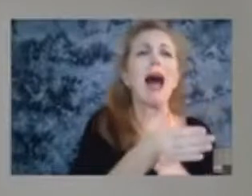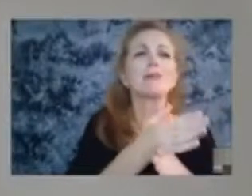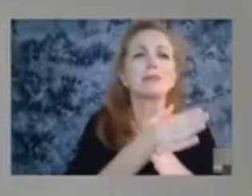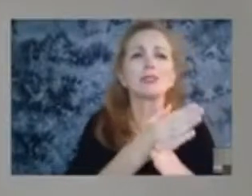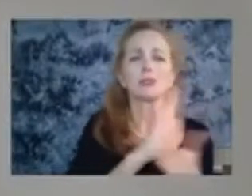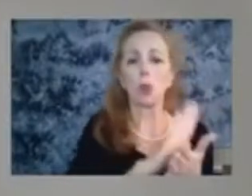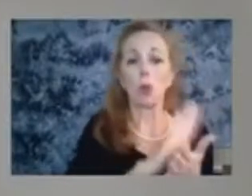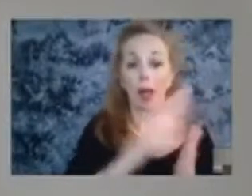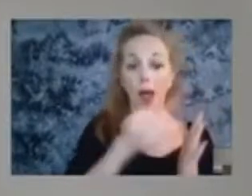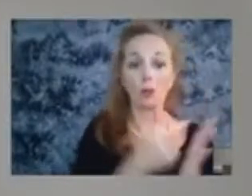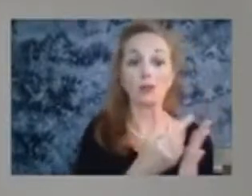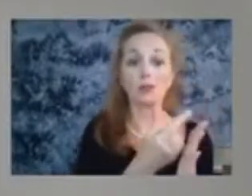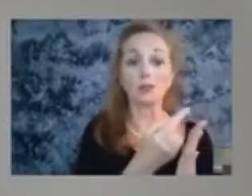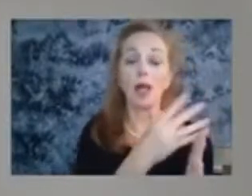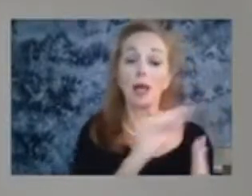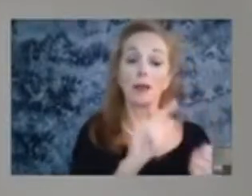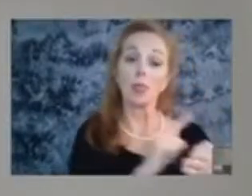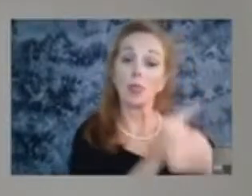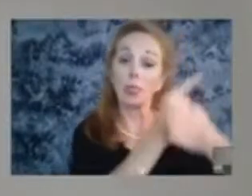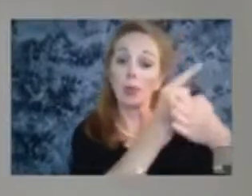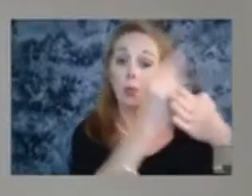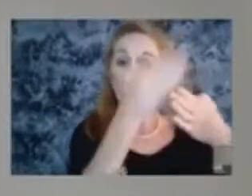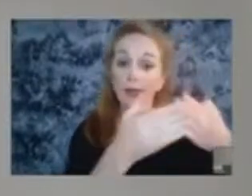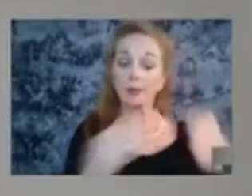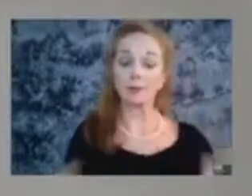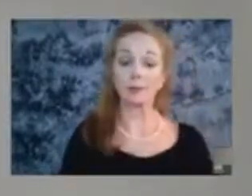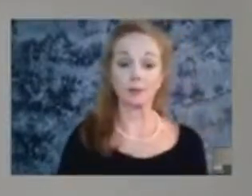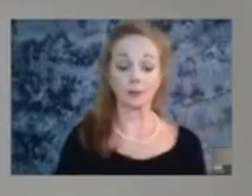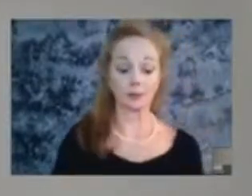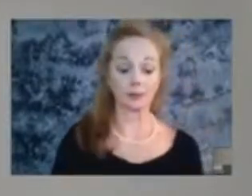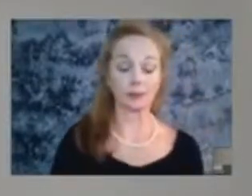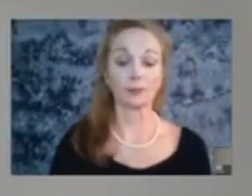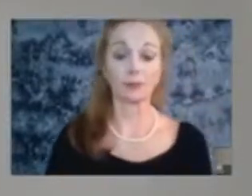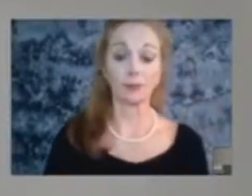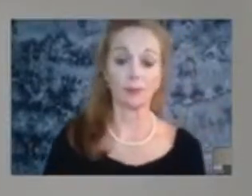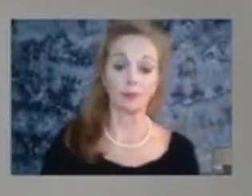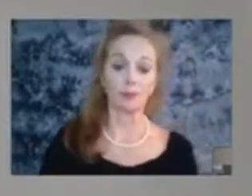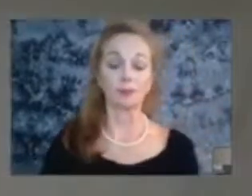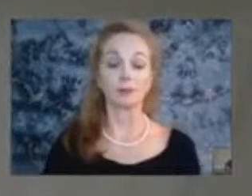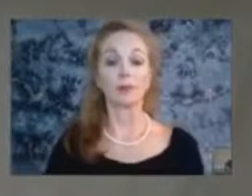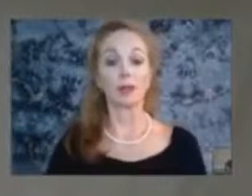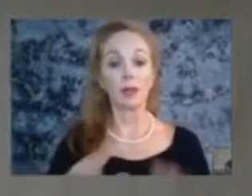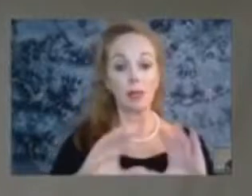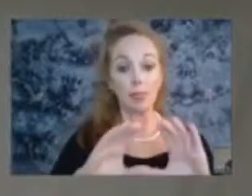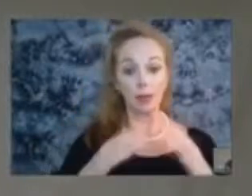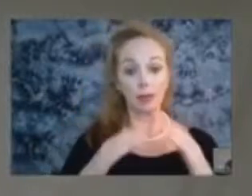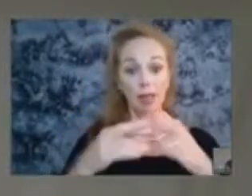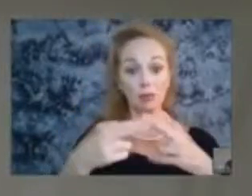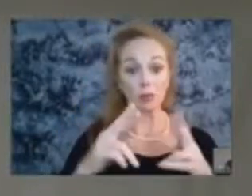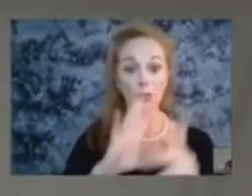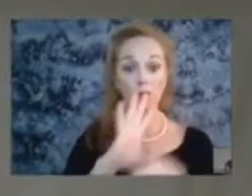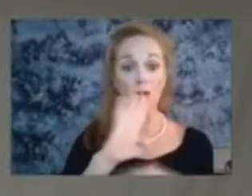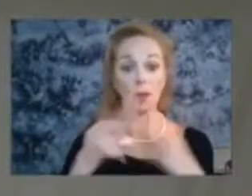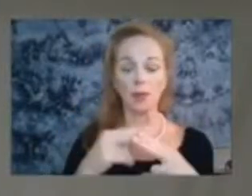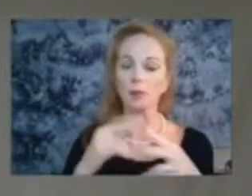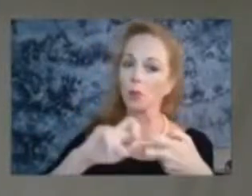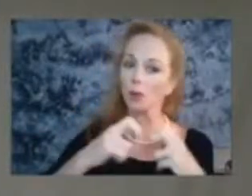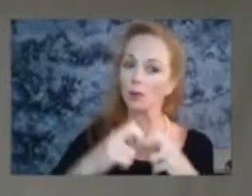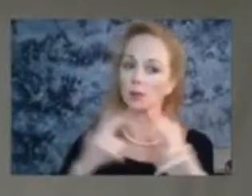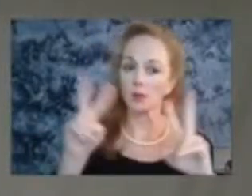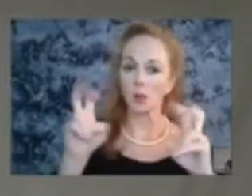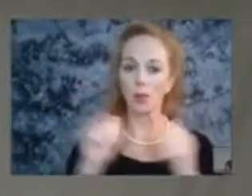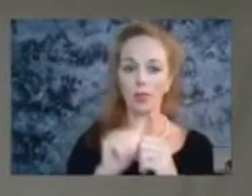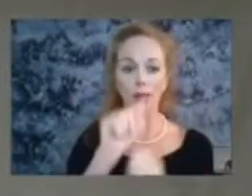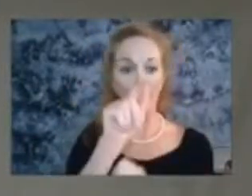you. Now for the classrooms where we mentioned we were having problems with air because in